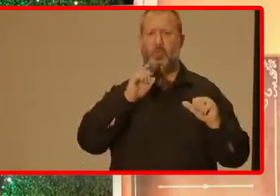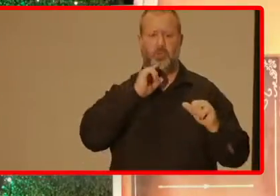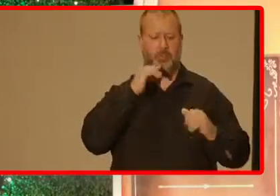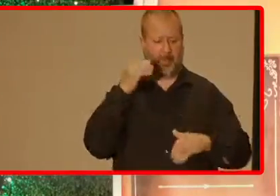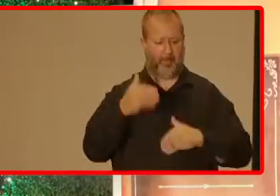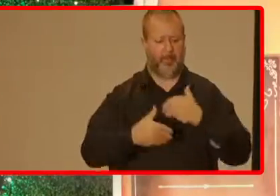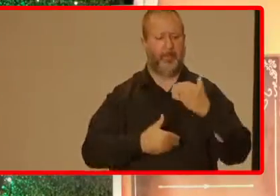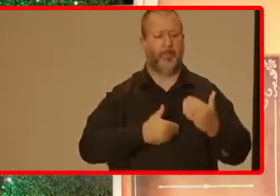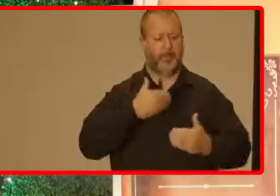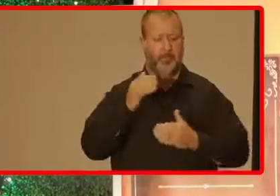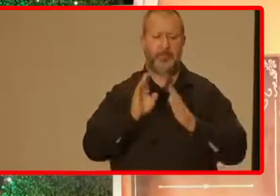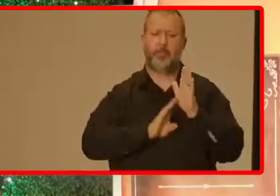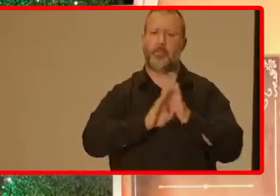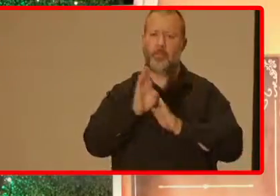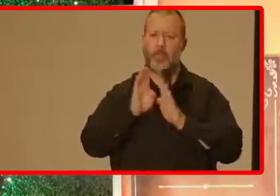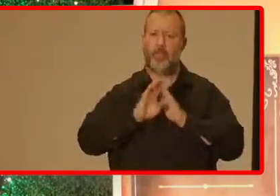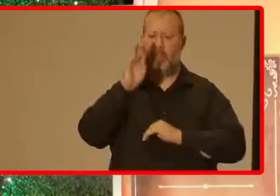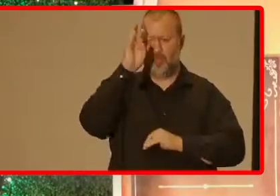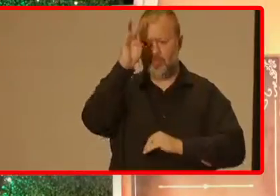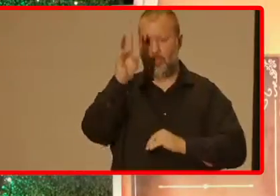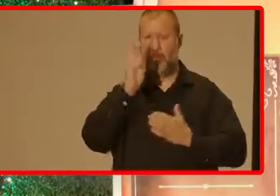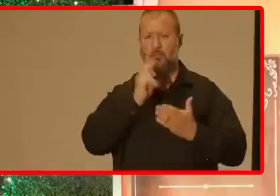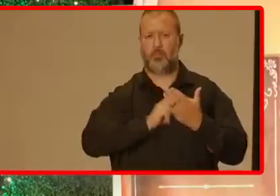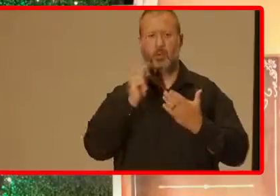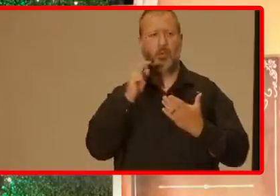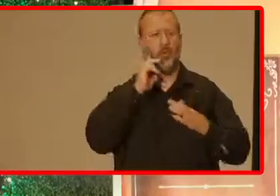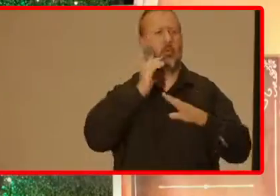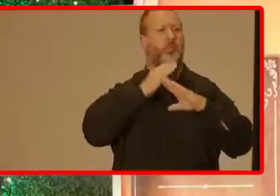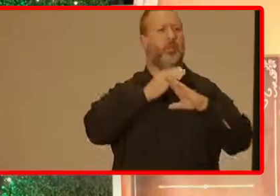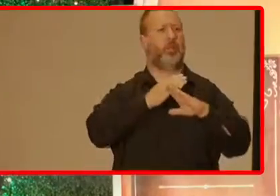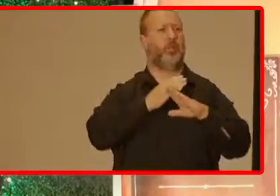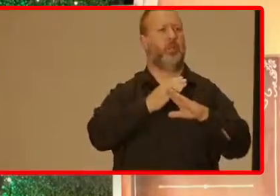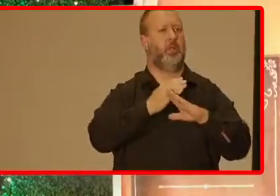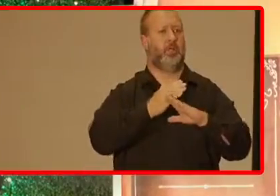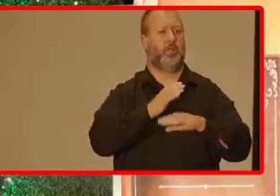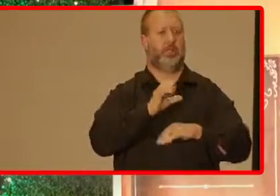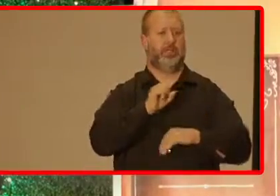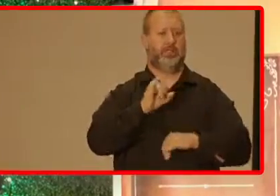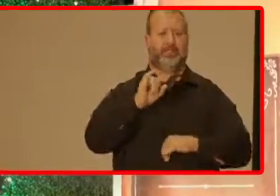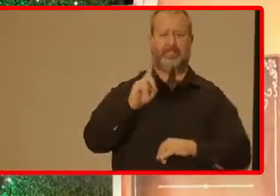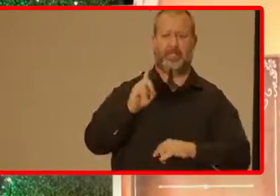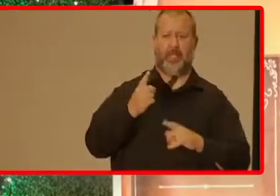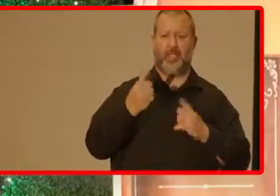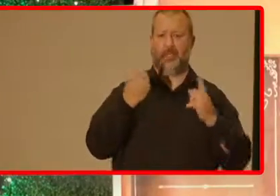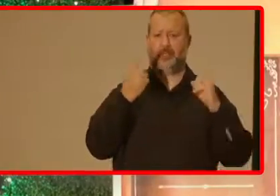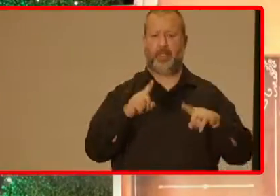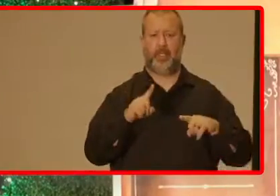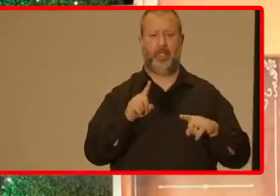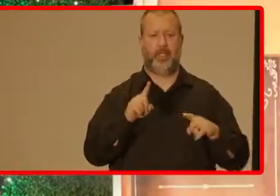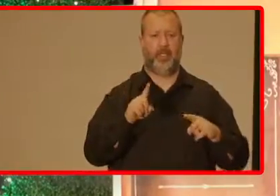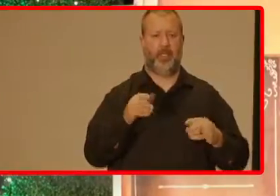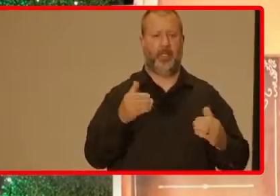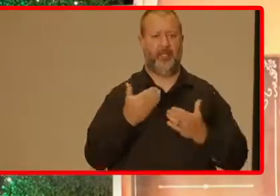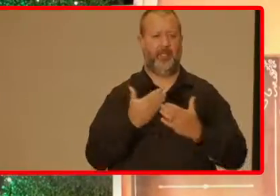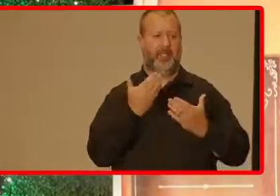steps towards developing innovative programs to prevent sudden infant deaths due to